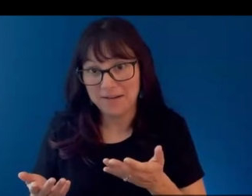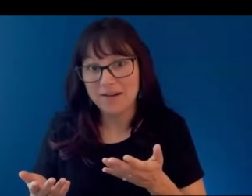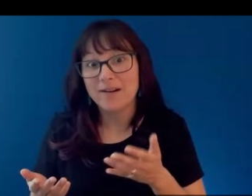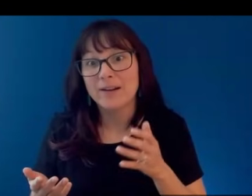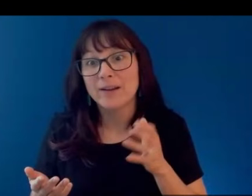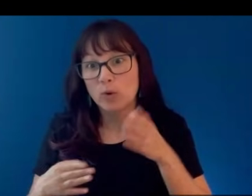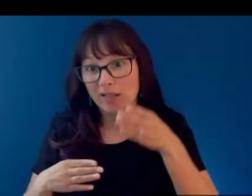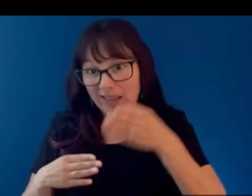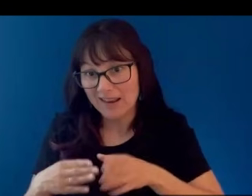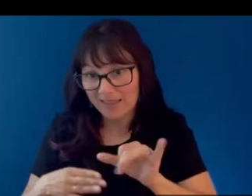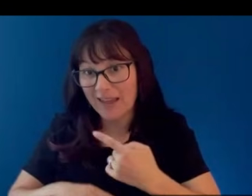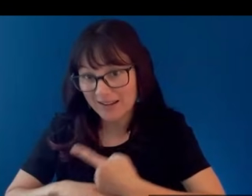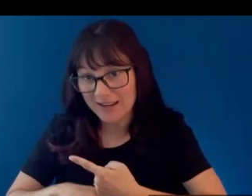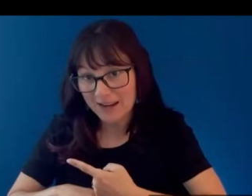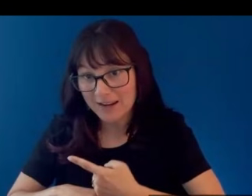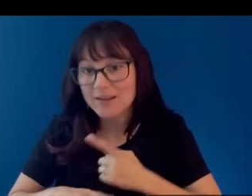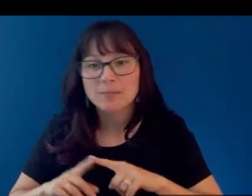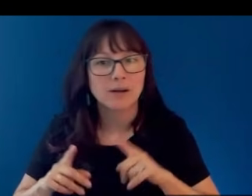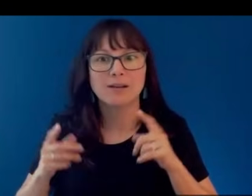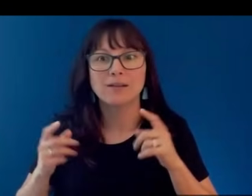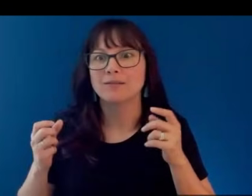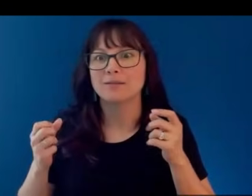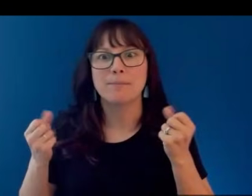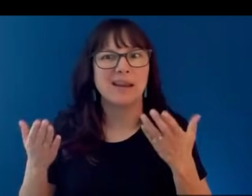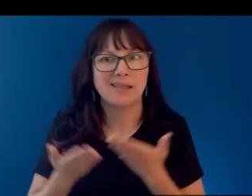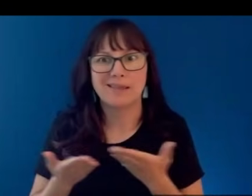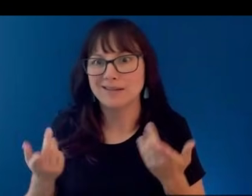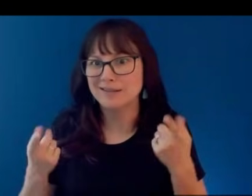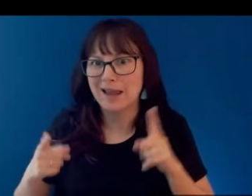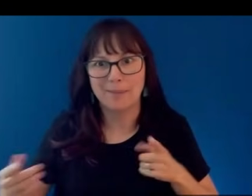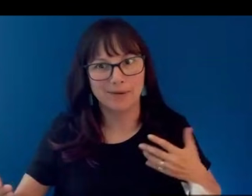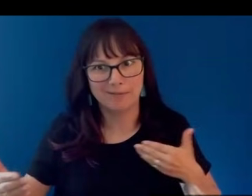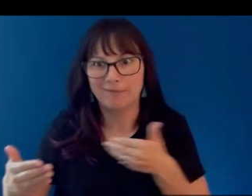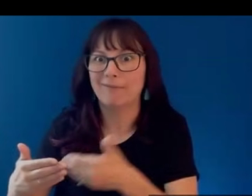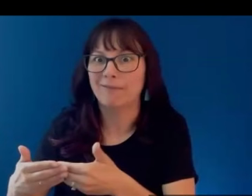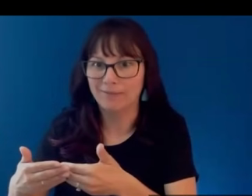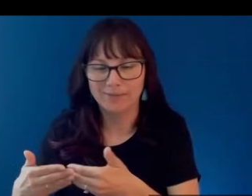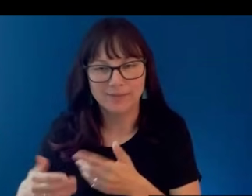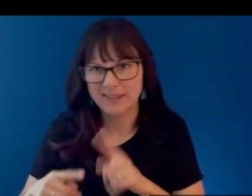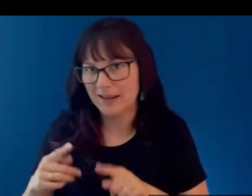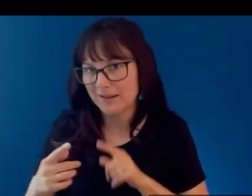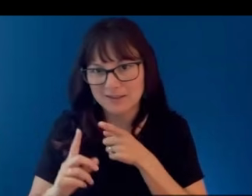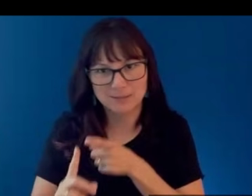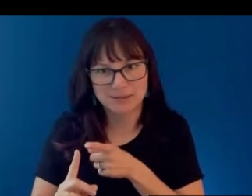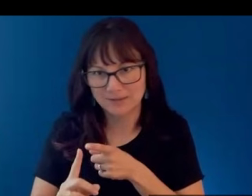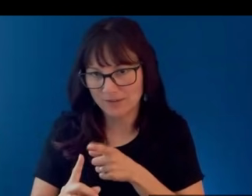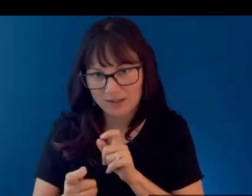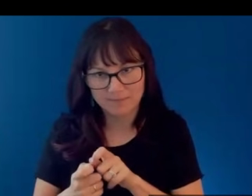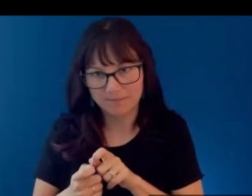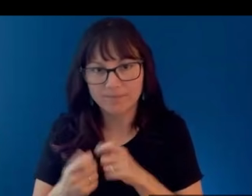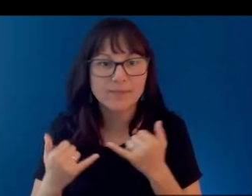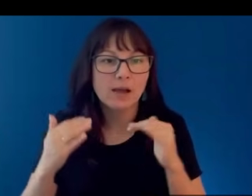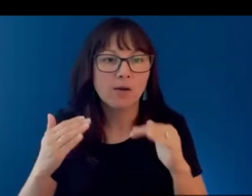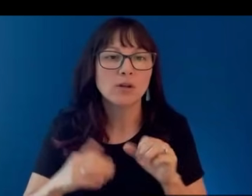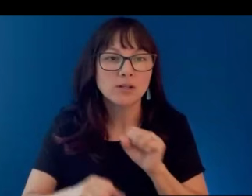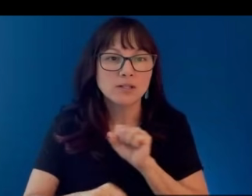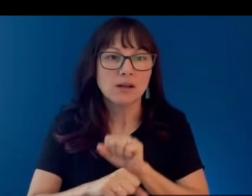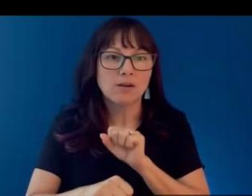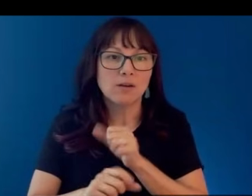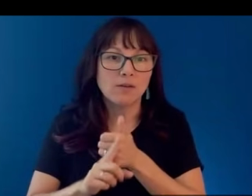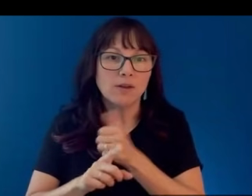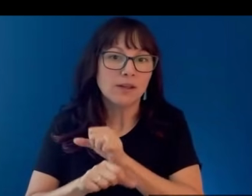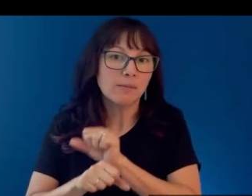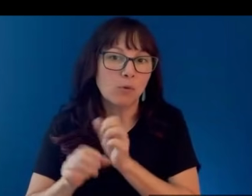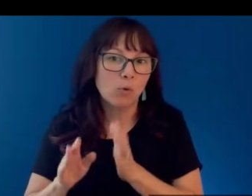end. But there's too much life there to get that specific. Okay. Self-employed workers